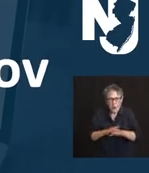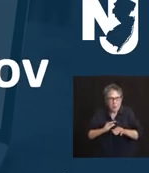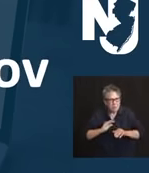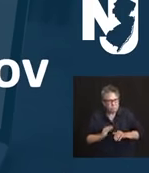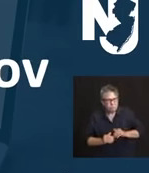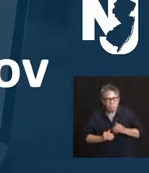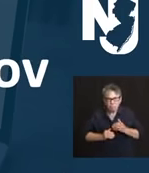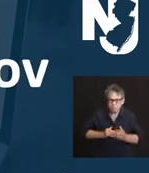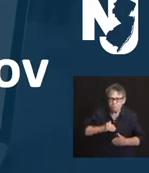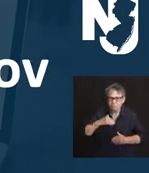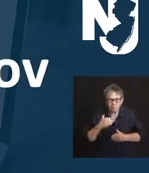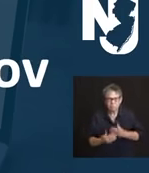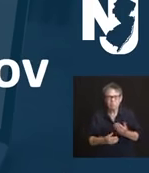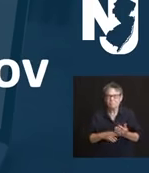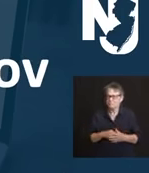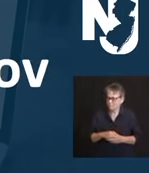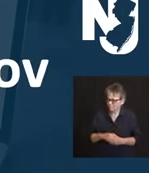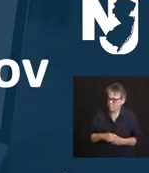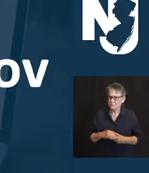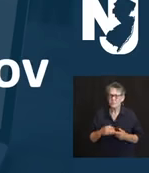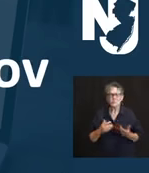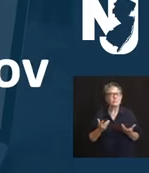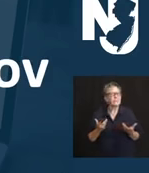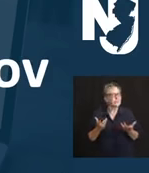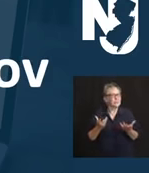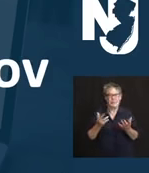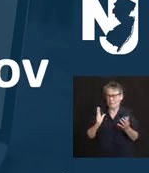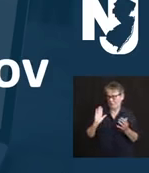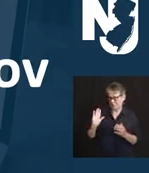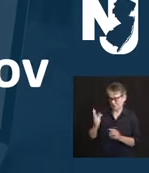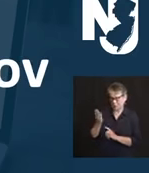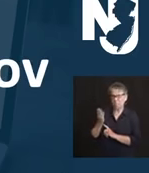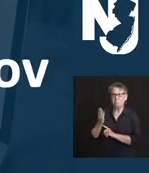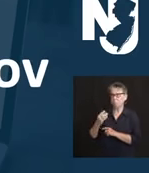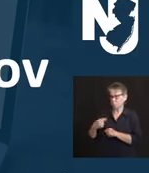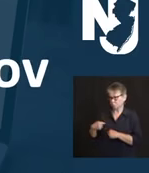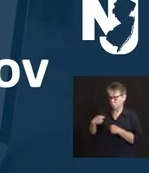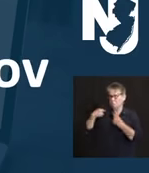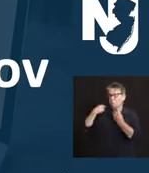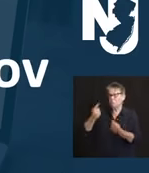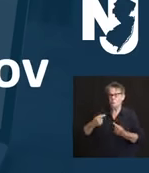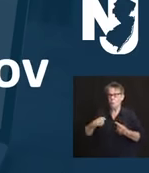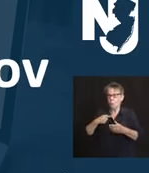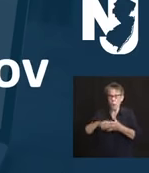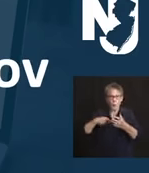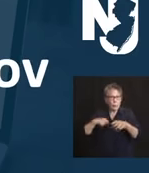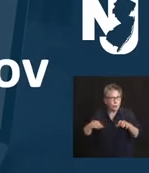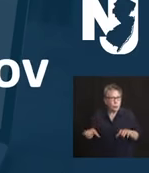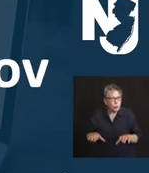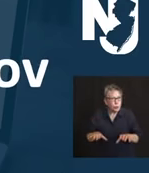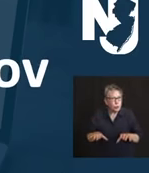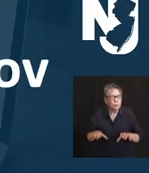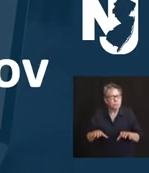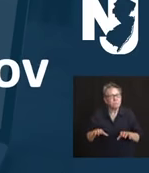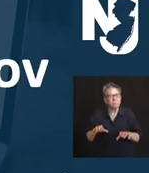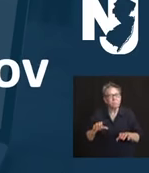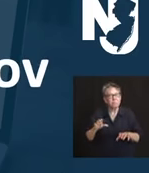charts, graphs, and maps from many national outlets that show our efforts to reduce the spread and